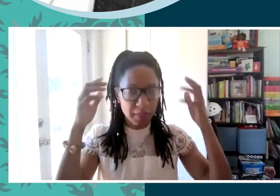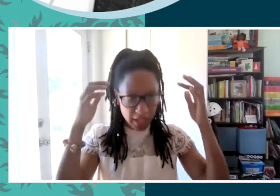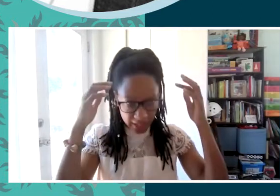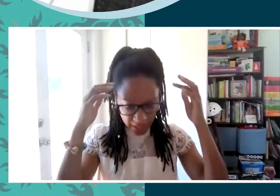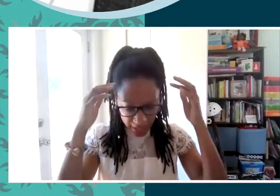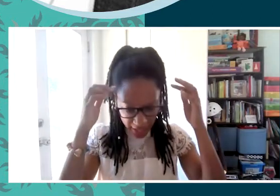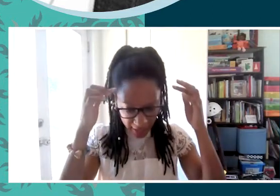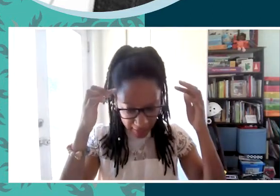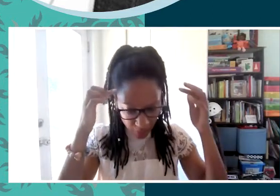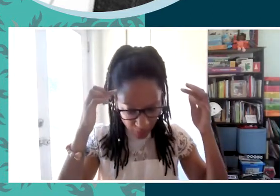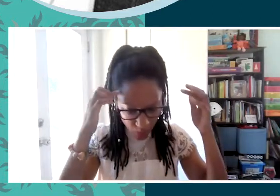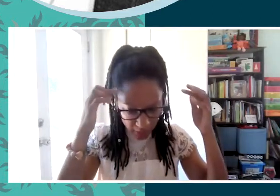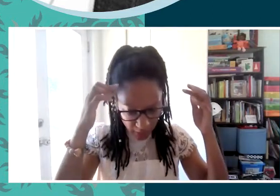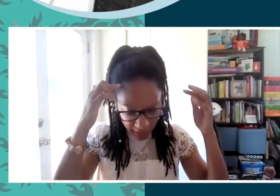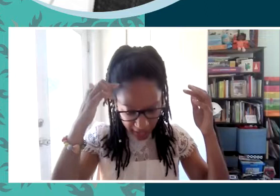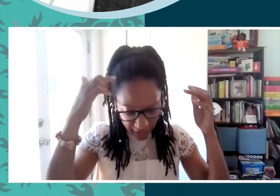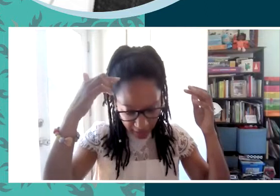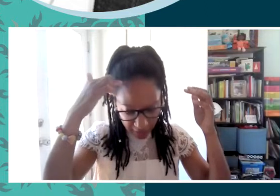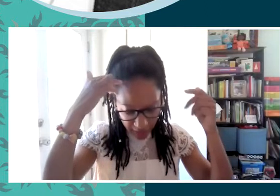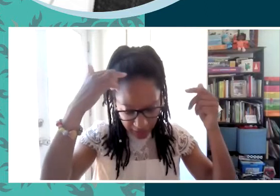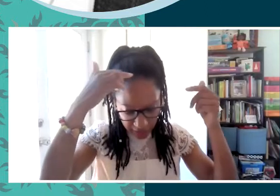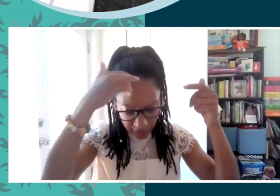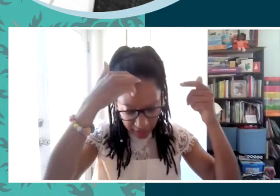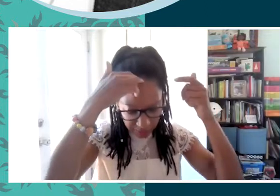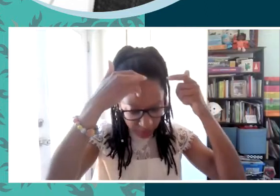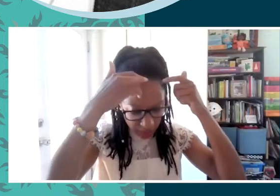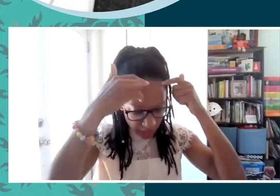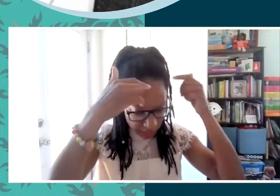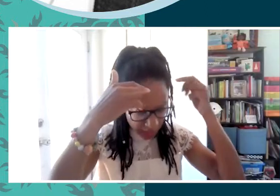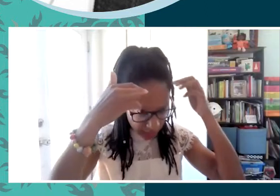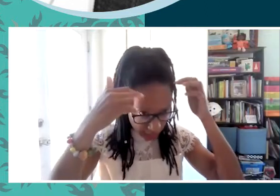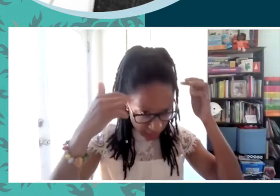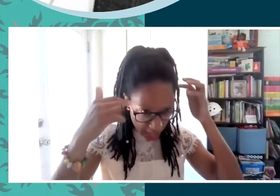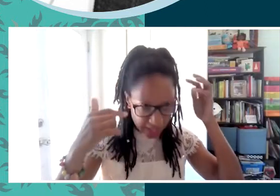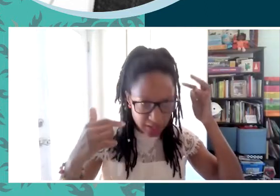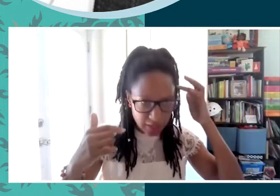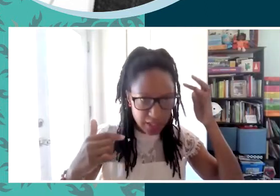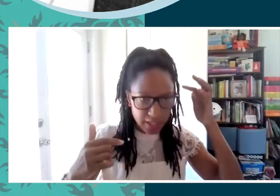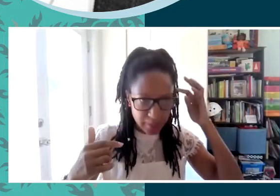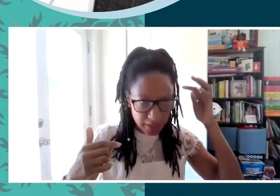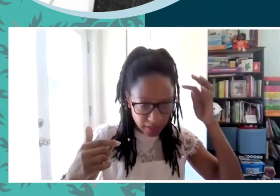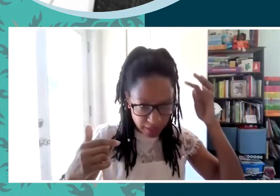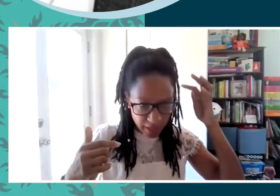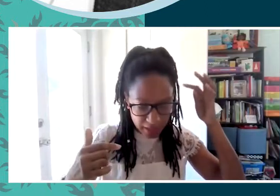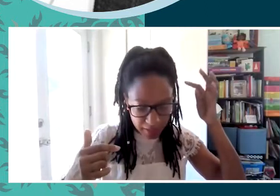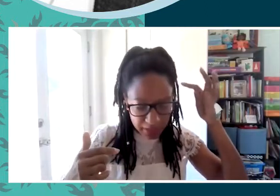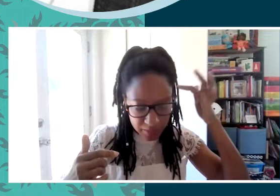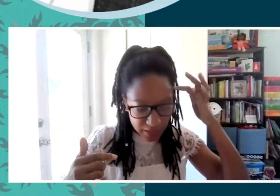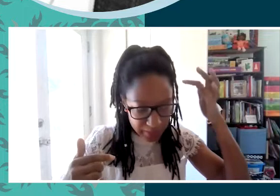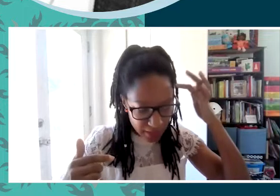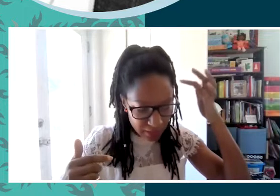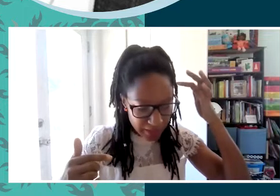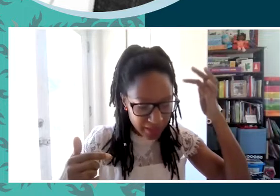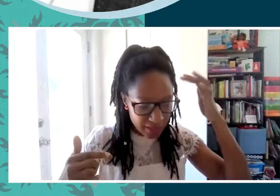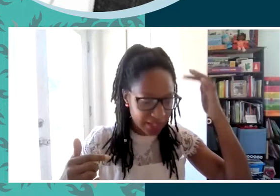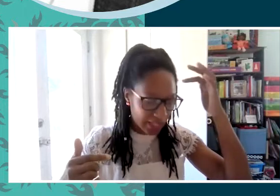first of all, Ben, I think I have one gray hair for every year that I've been a DEI consultant. I think I'm going to start naming them. This one's